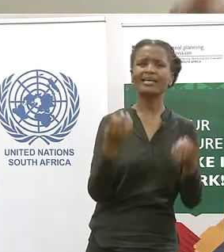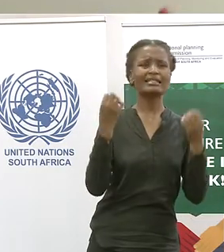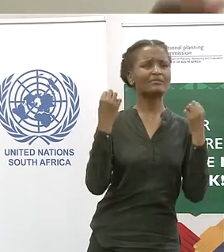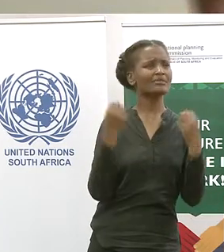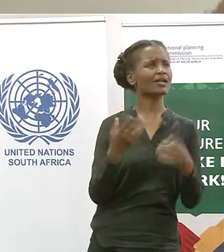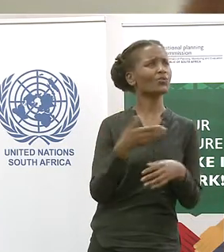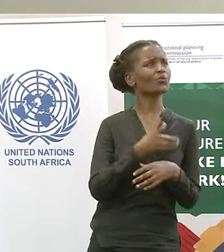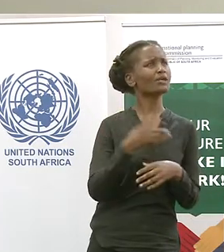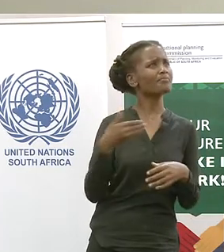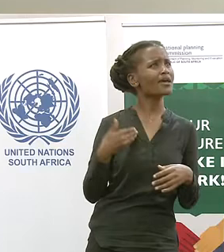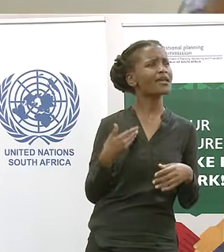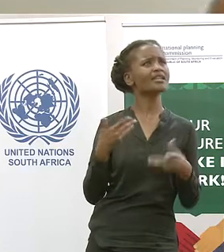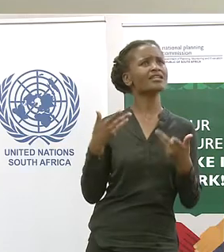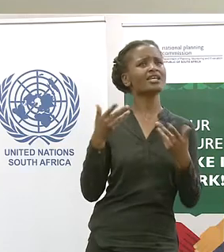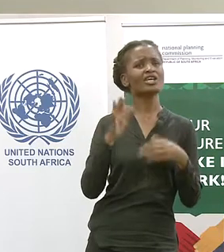there were many women,